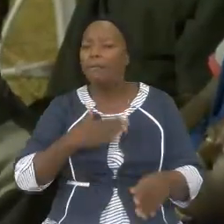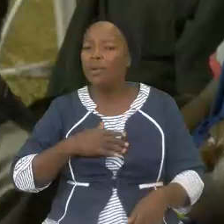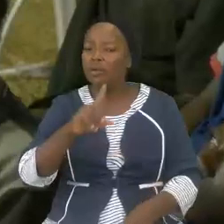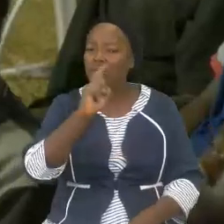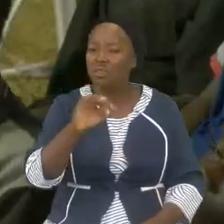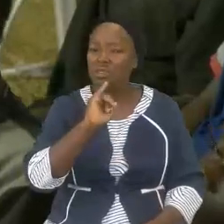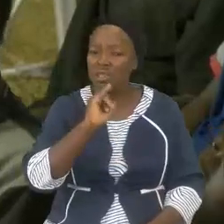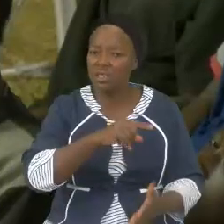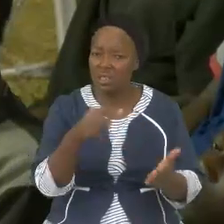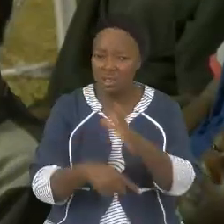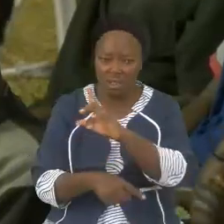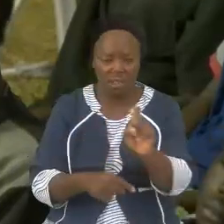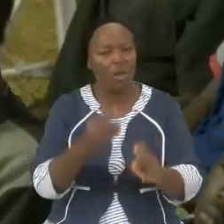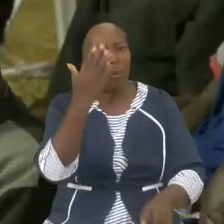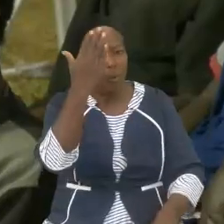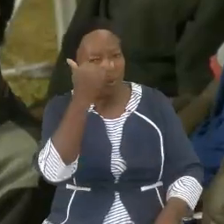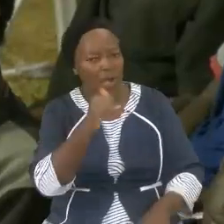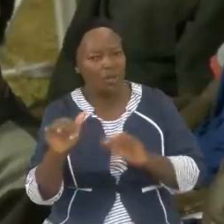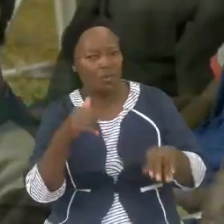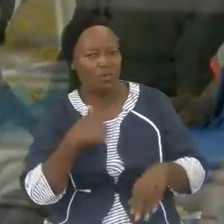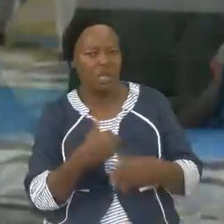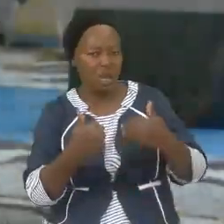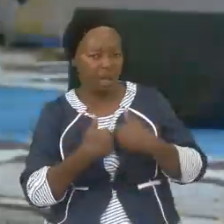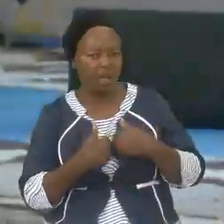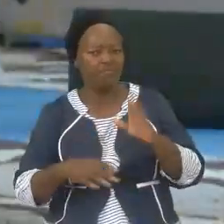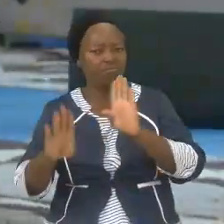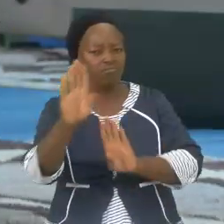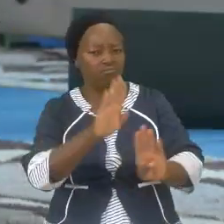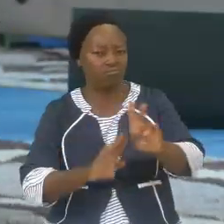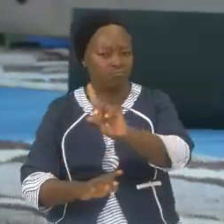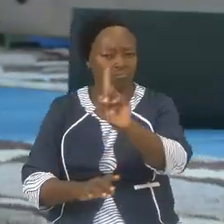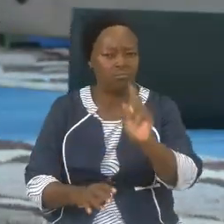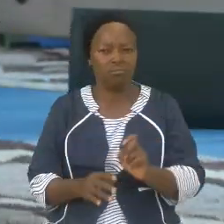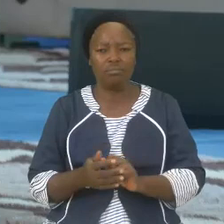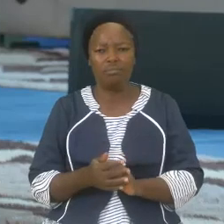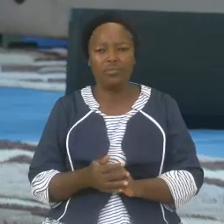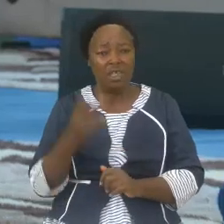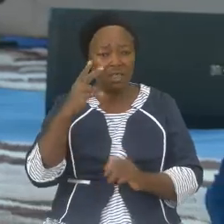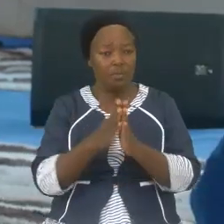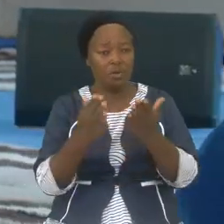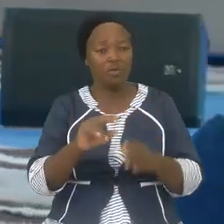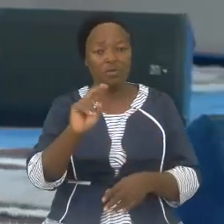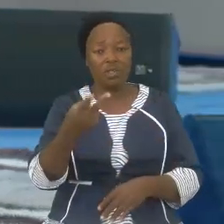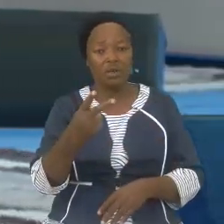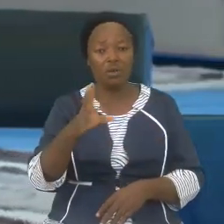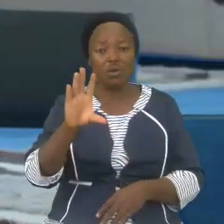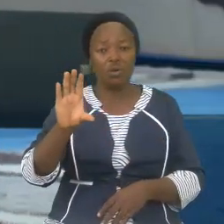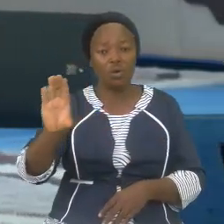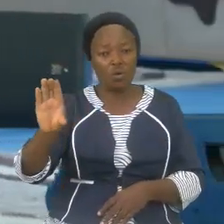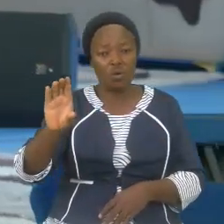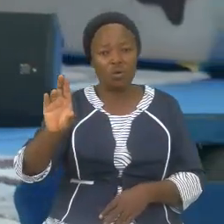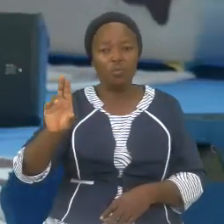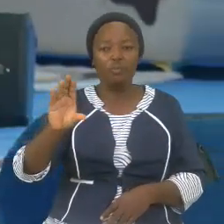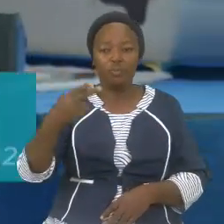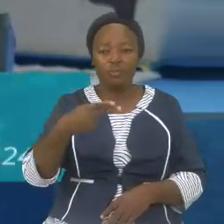My question is, why do we have trouble? Look at 2 Chronicles chapter 15, and I'm reading